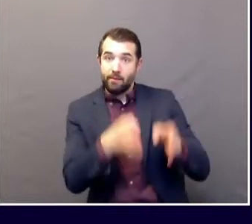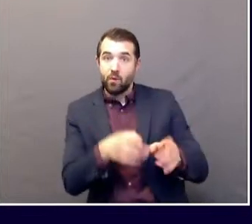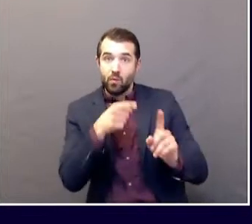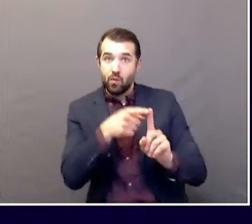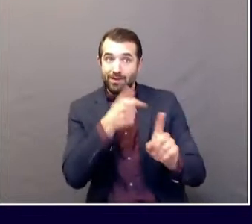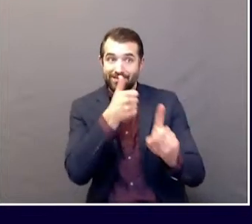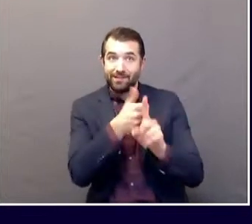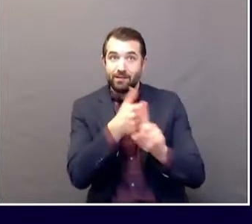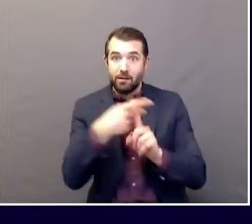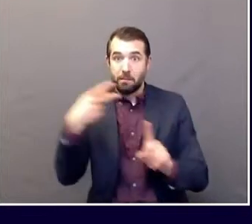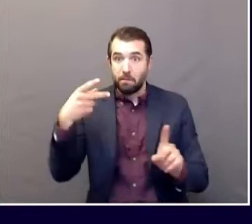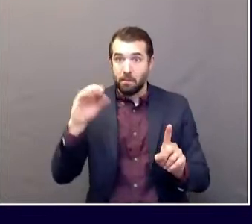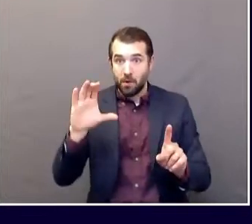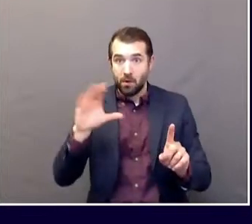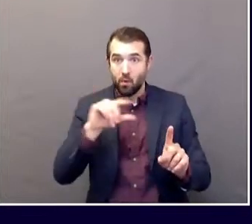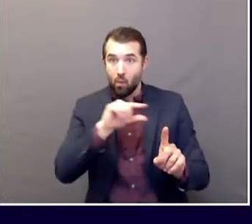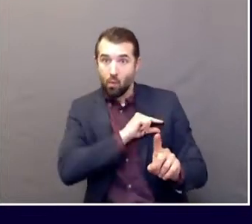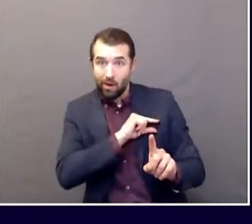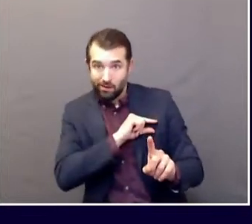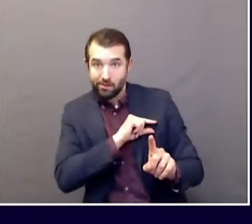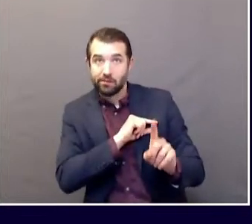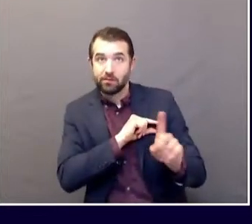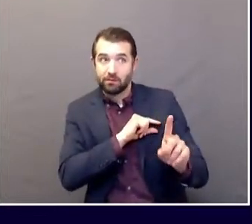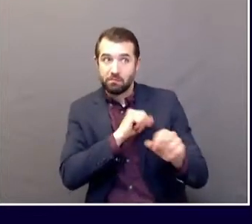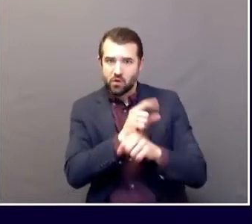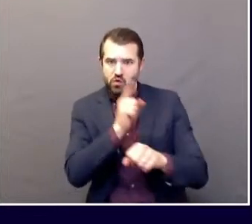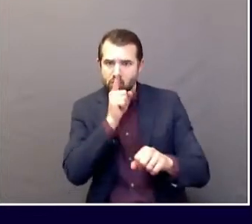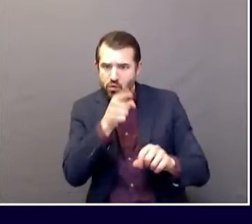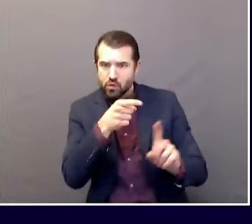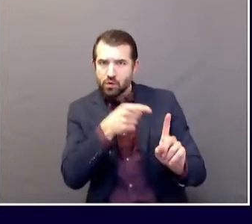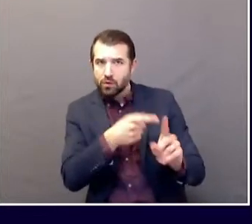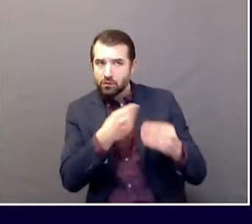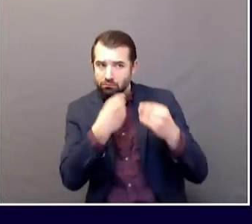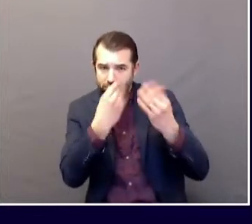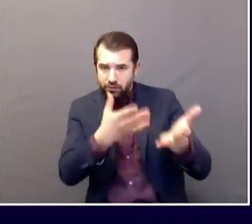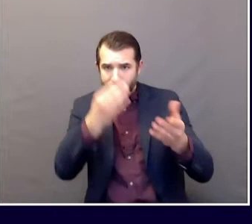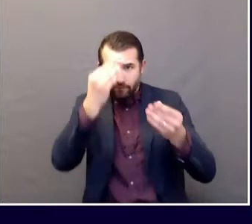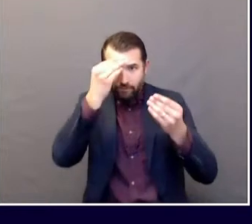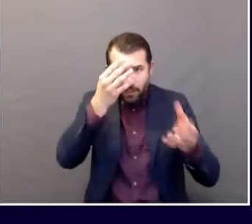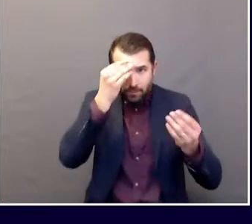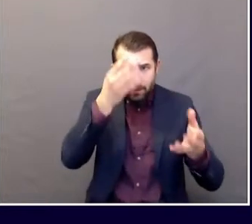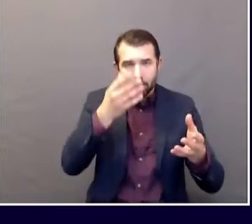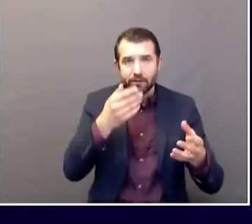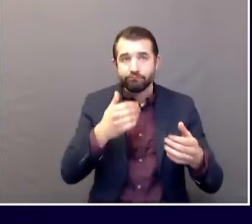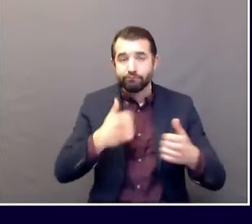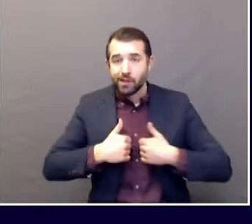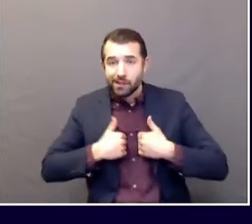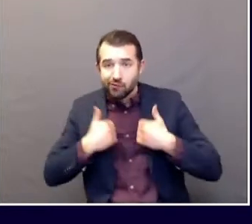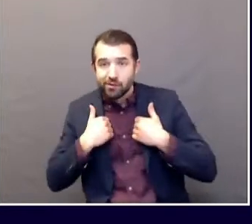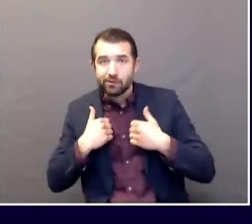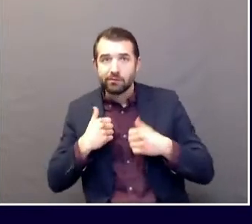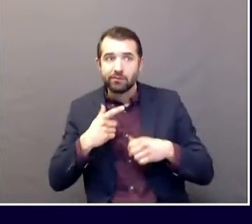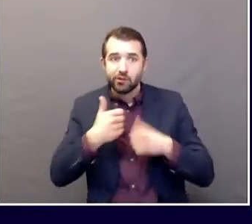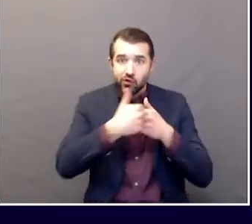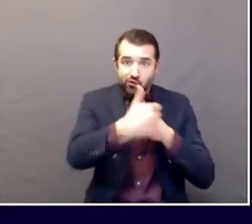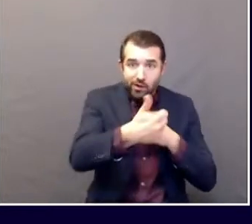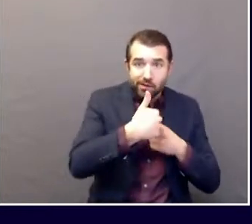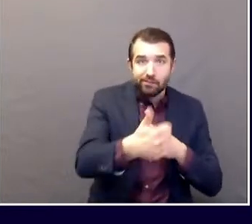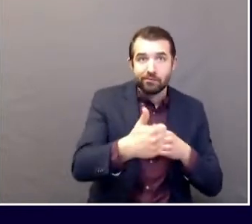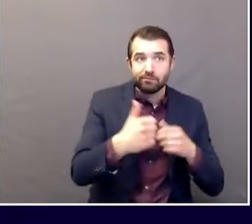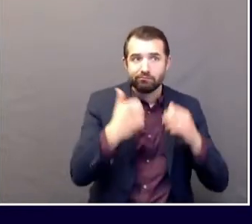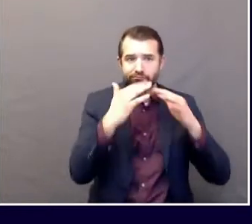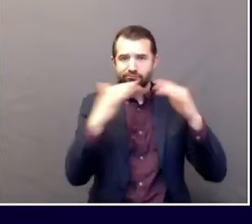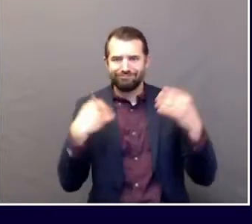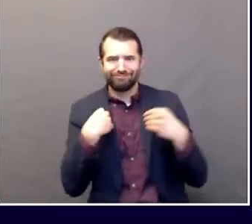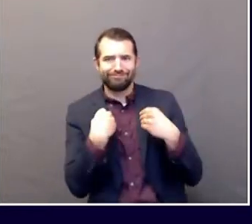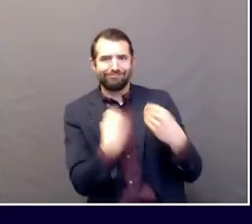the information, the sites, the transportation, and other supports needed to make sure that those individuals get vaccinated. We